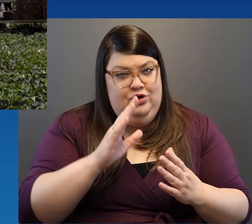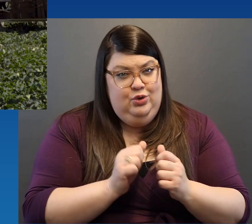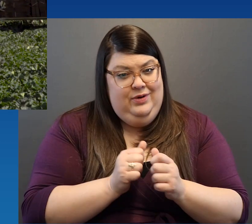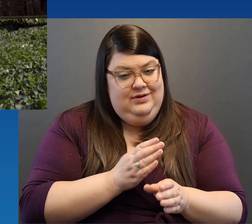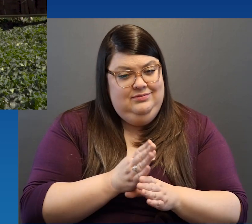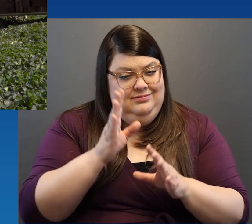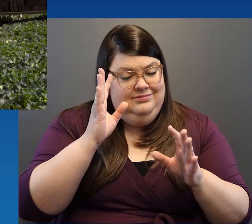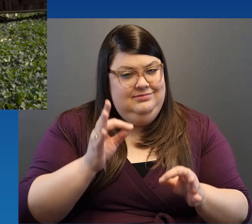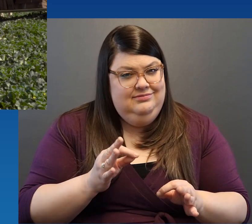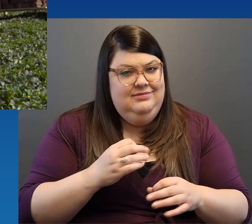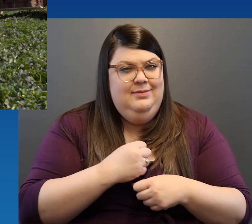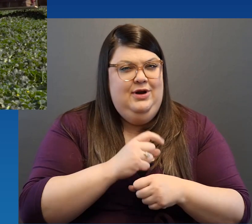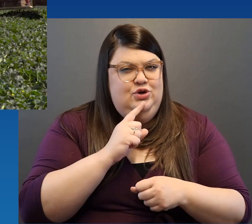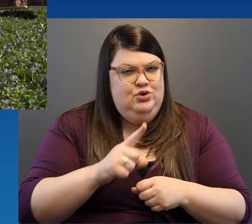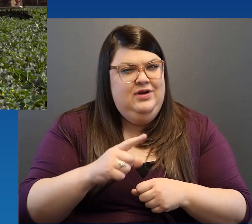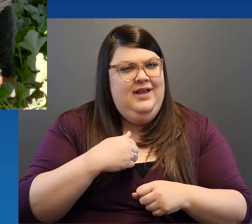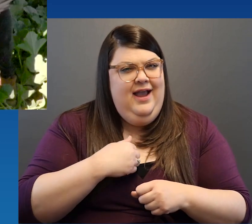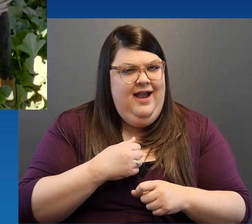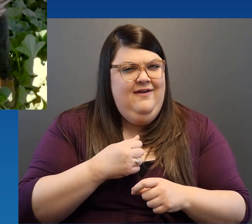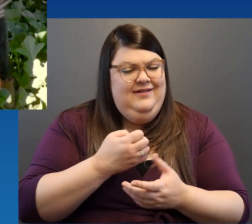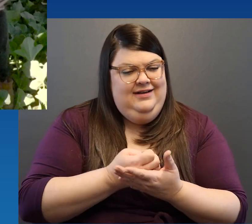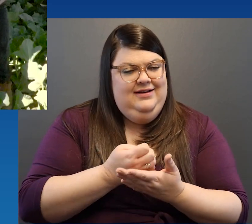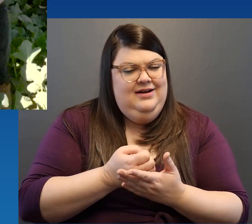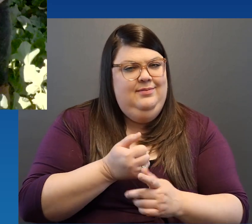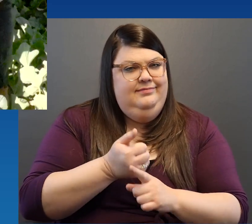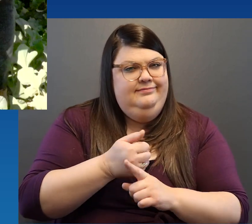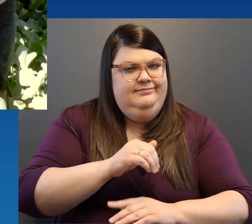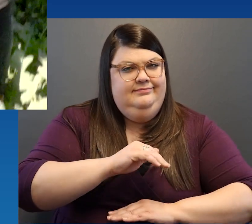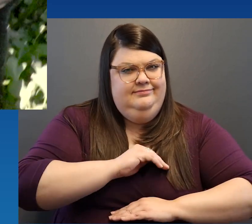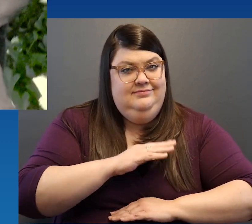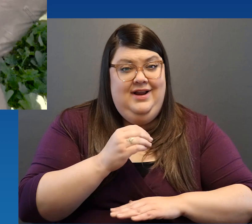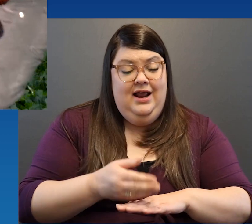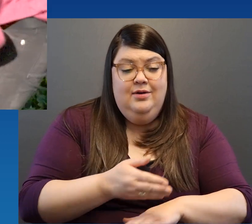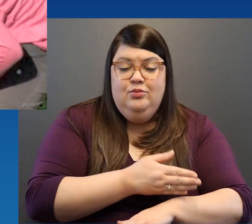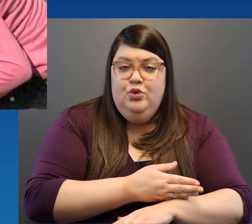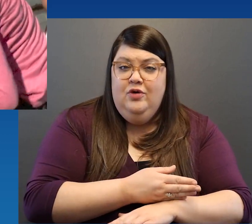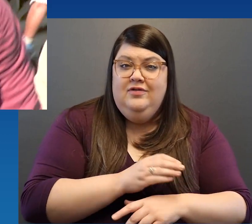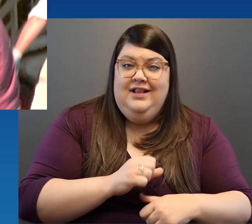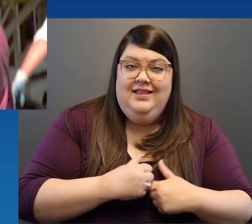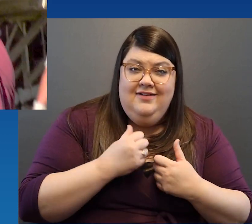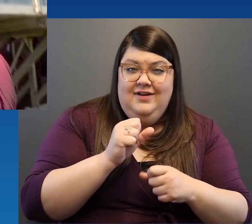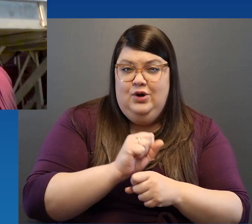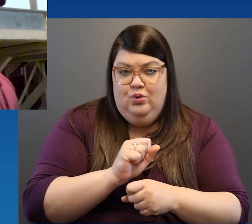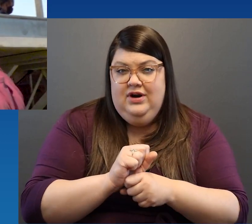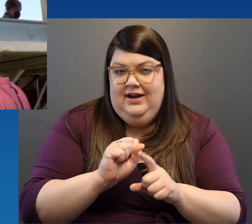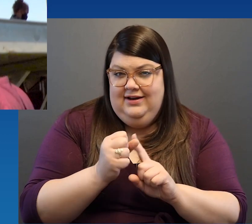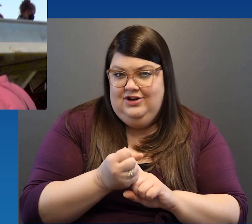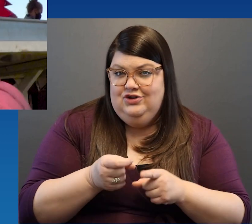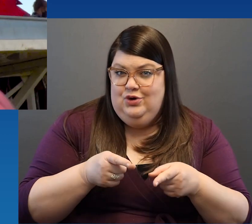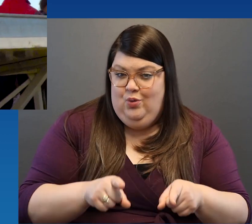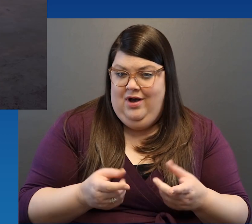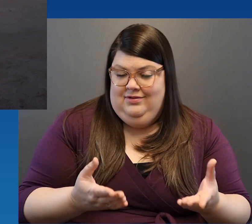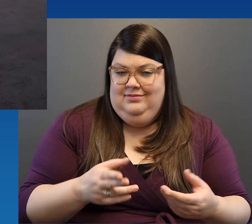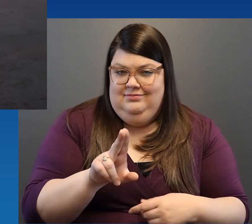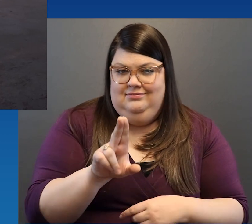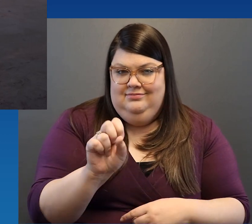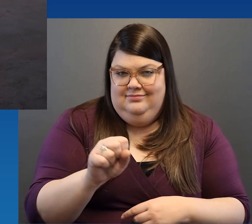them achieve economic self-sufficiency and improved living and working conditions while working in the United